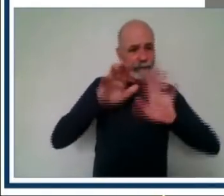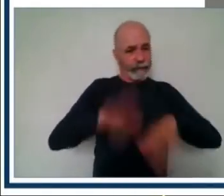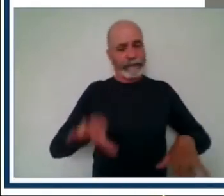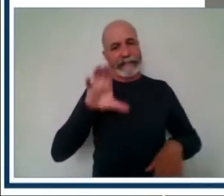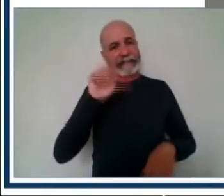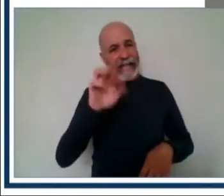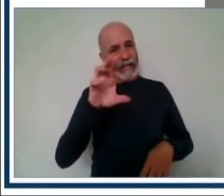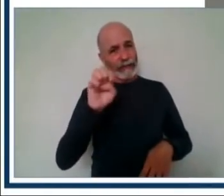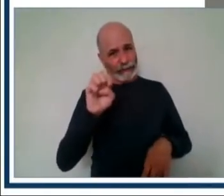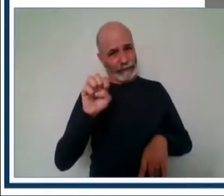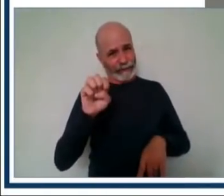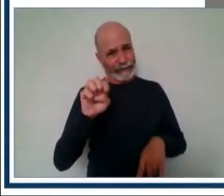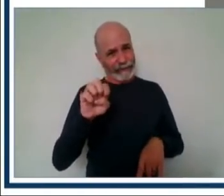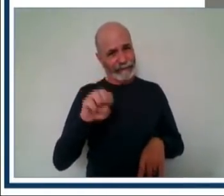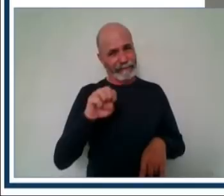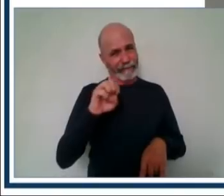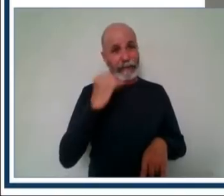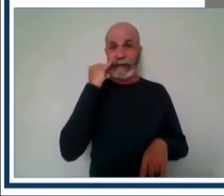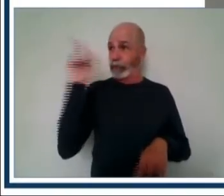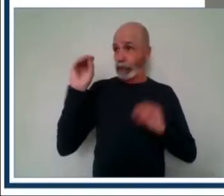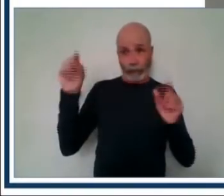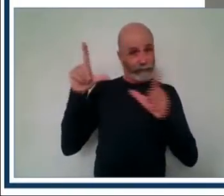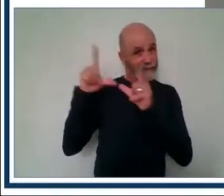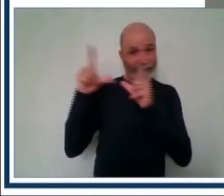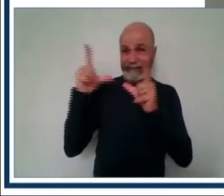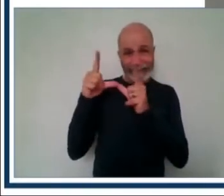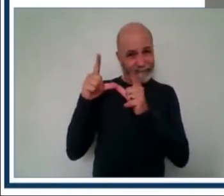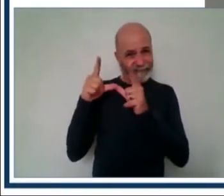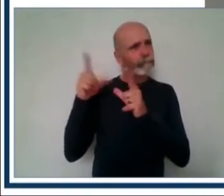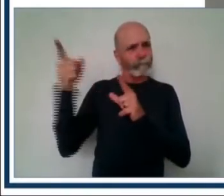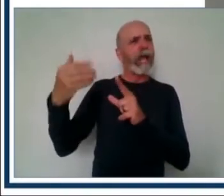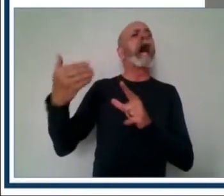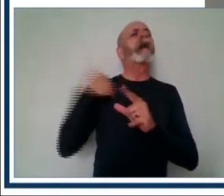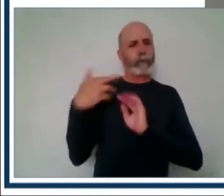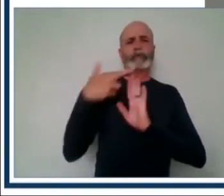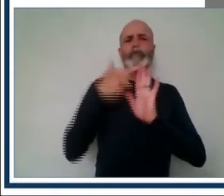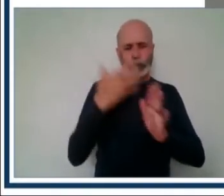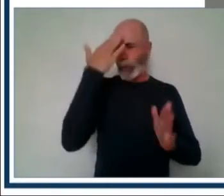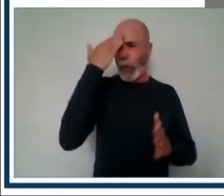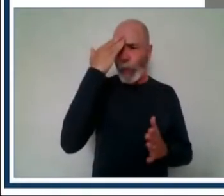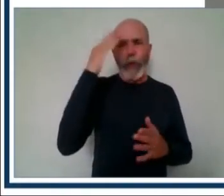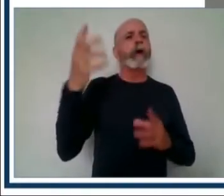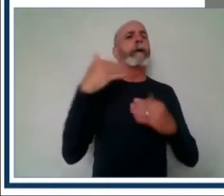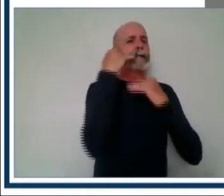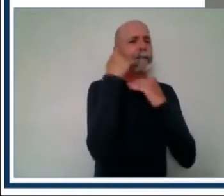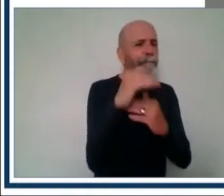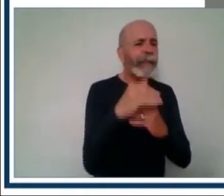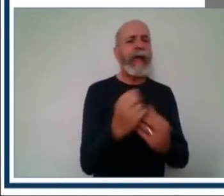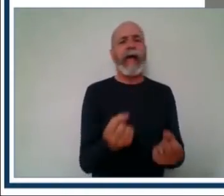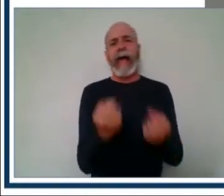around the number of kids they can have, etc. They are allowed to remain open. We did not close them.